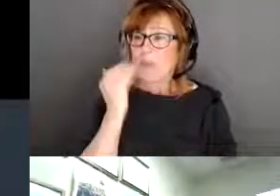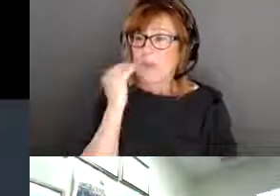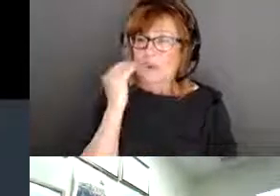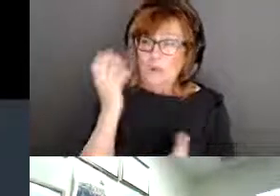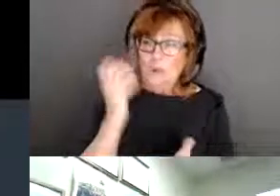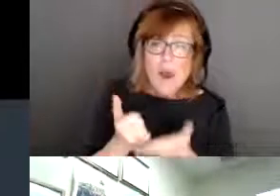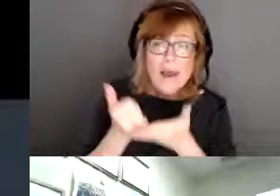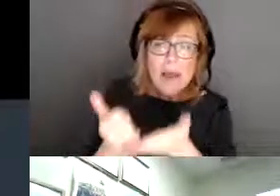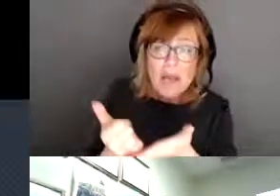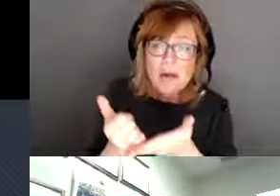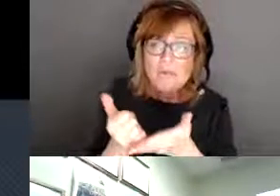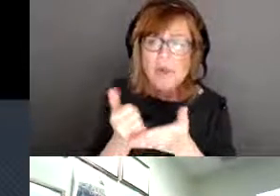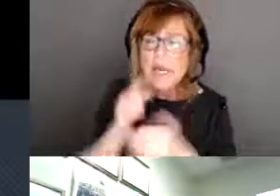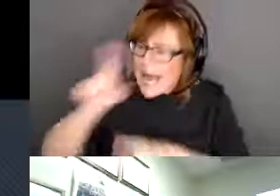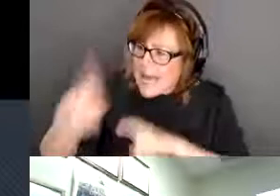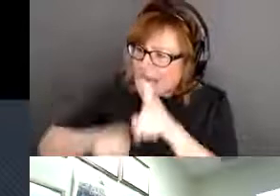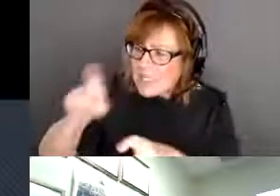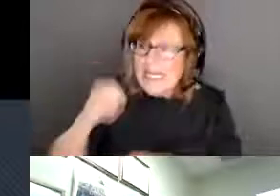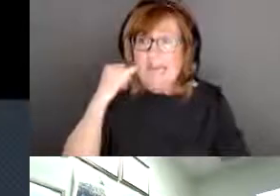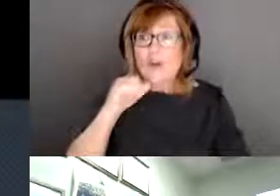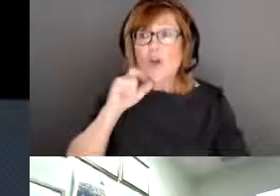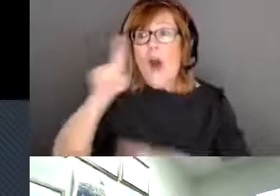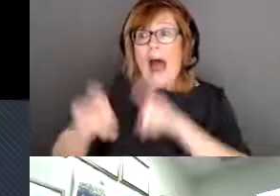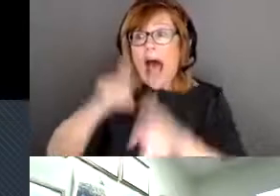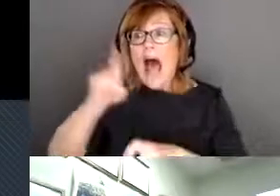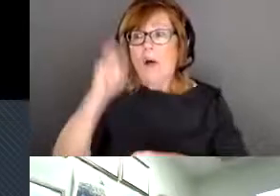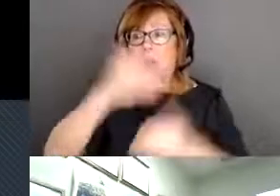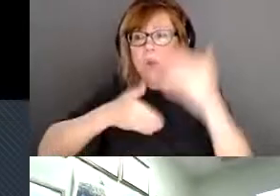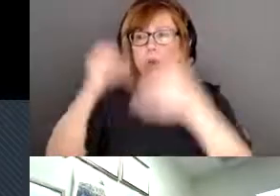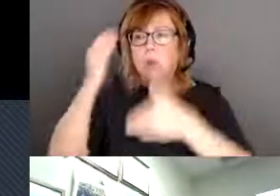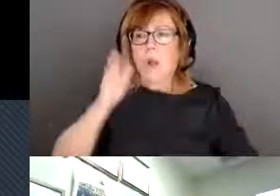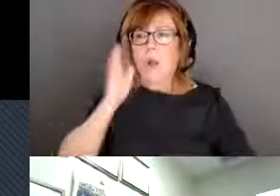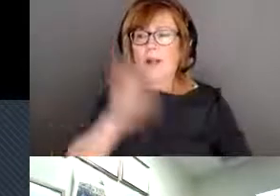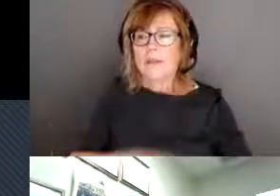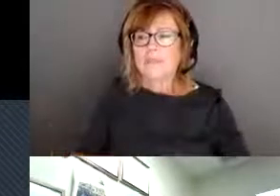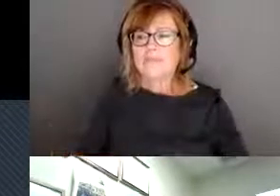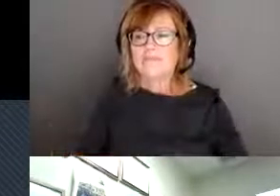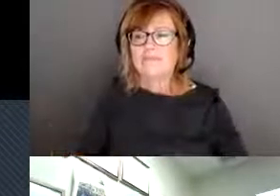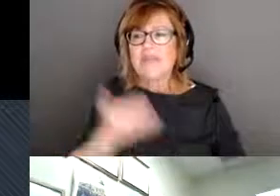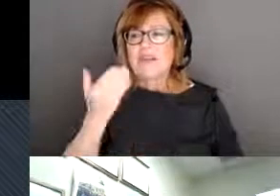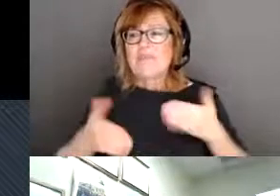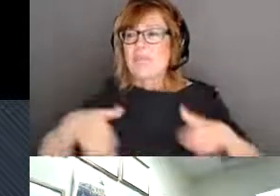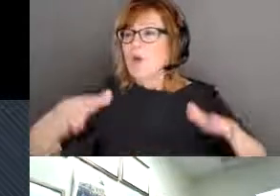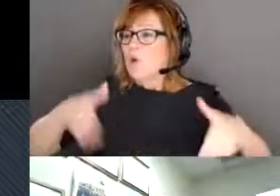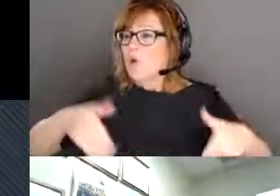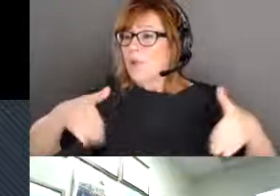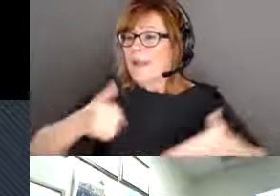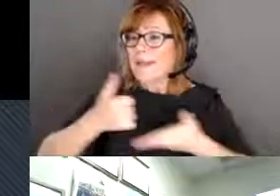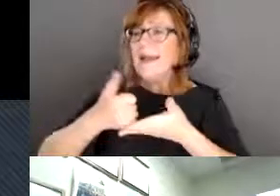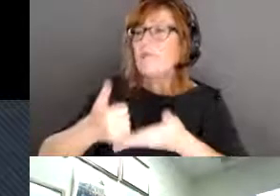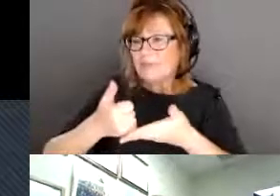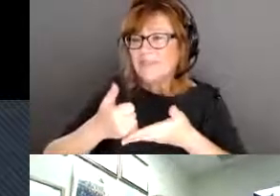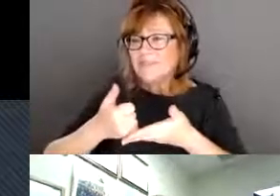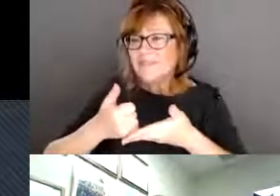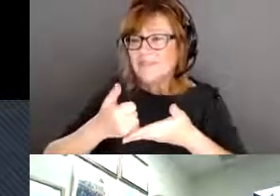them, you will miss this opportunity, and it might be late by the time you're able to help